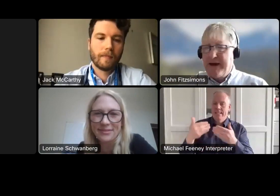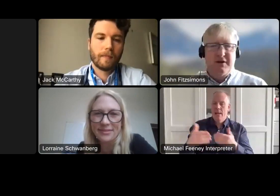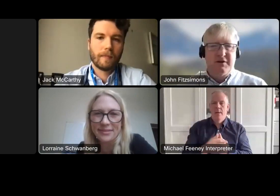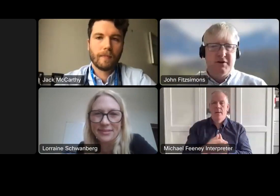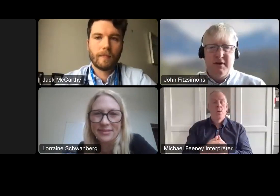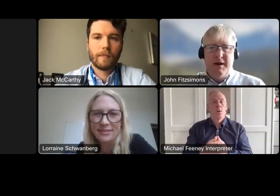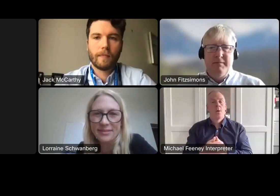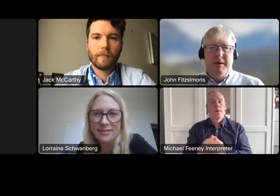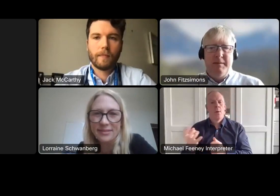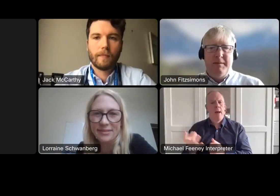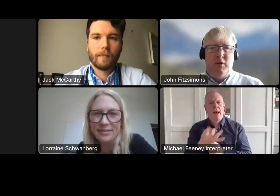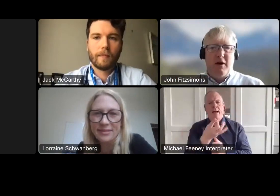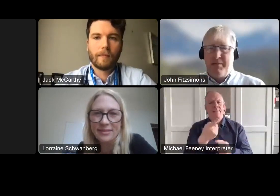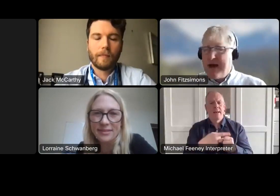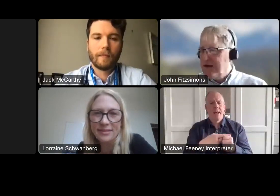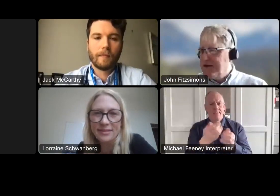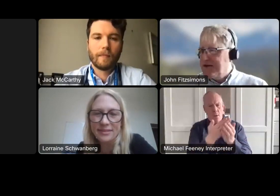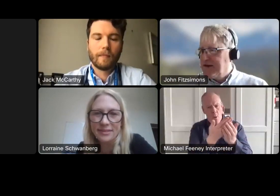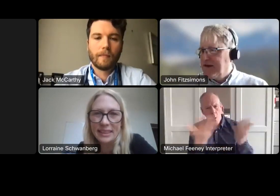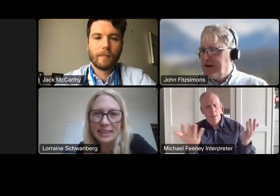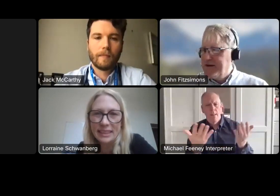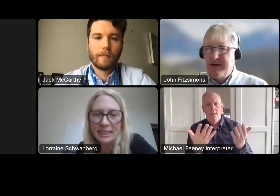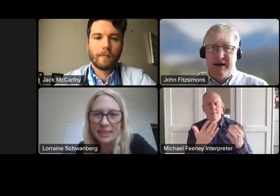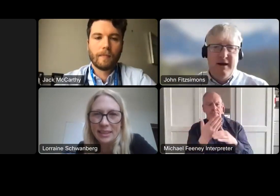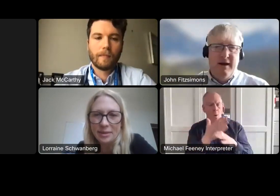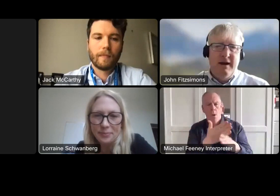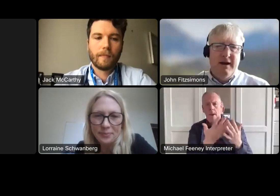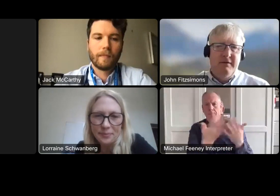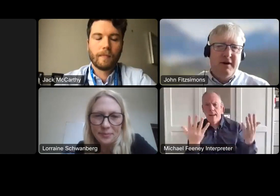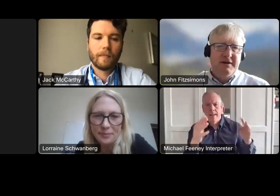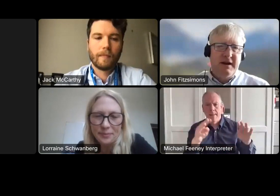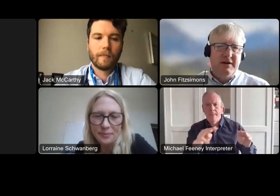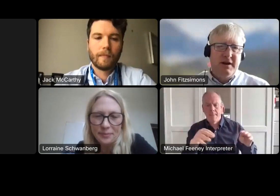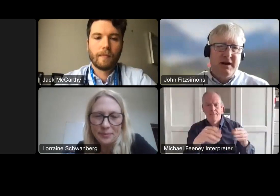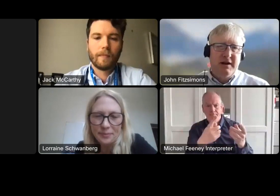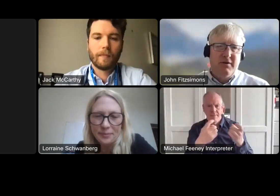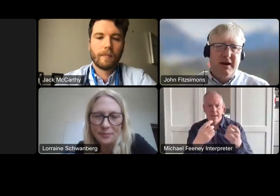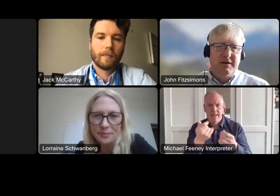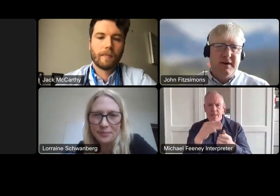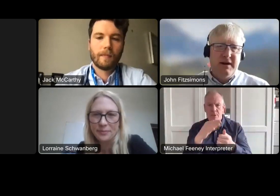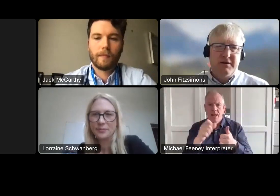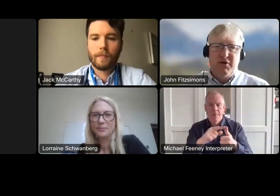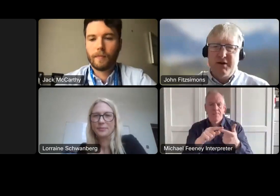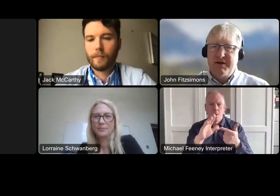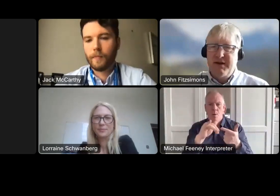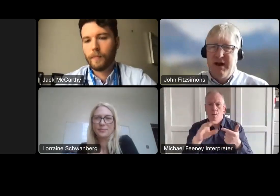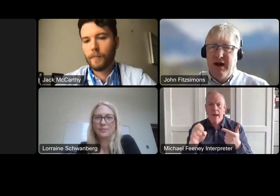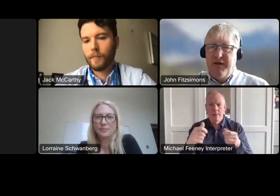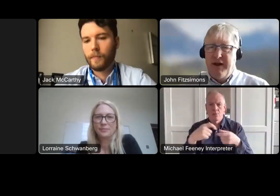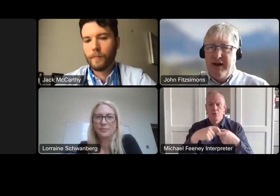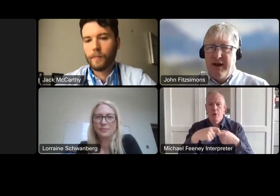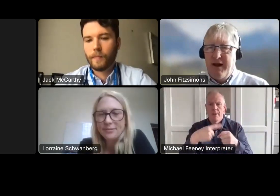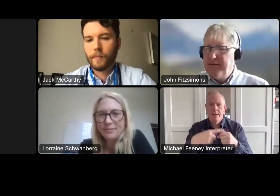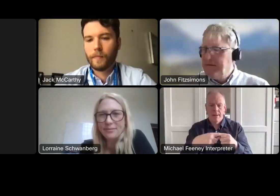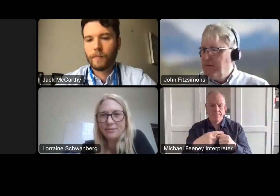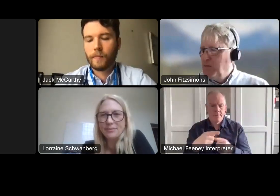back to maybe all our panelists and invite Angela and Lorraine as well to join us. And I